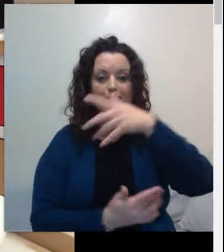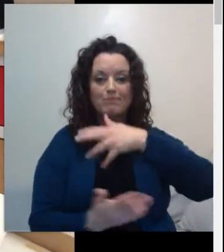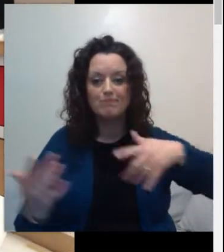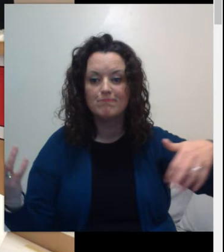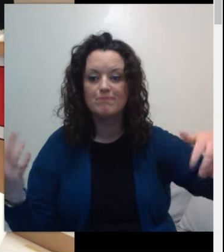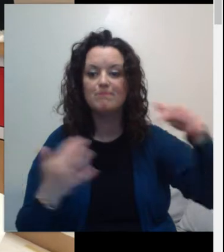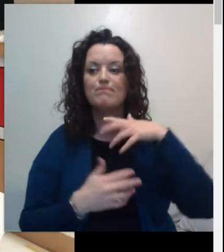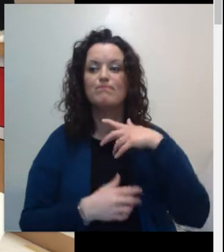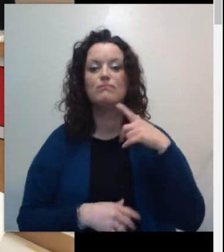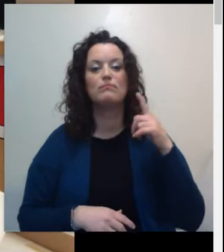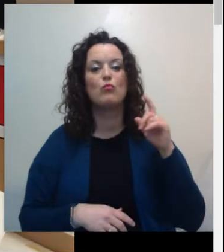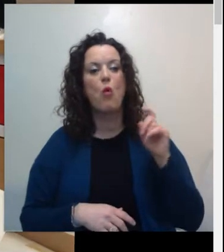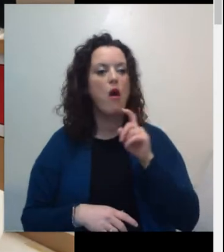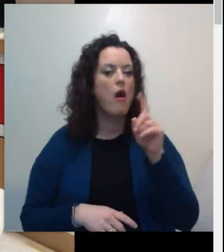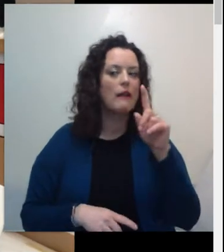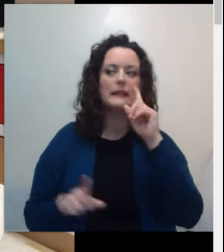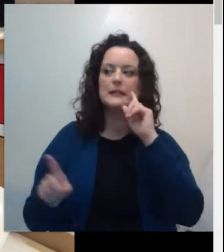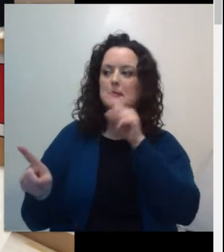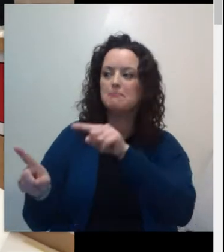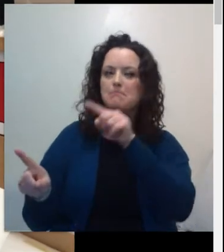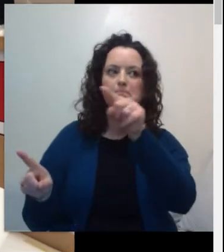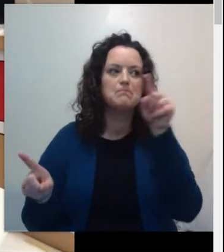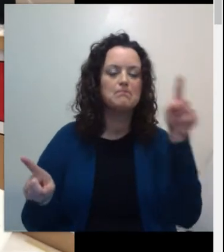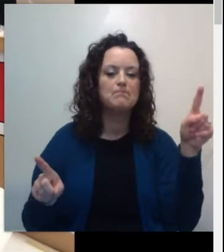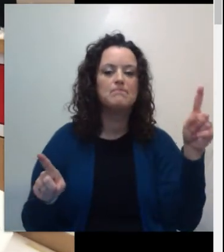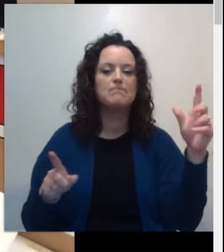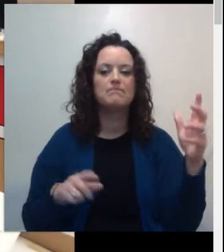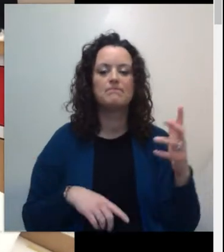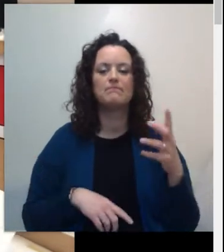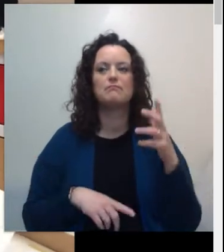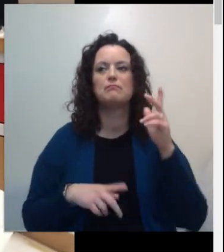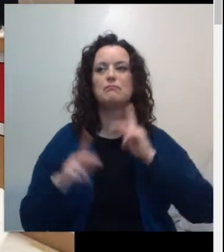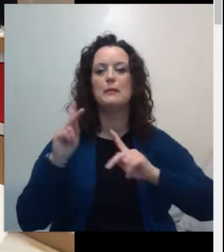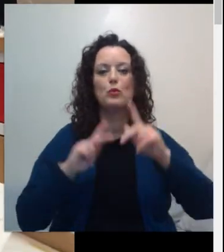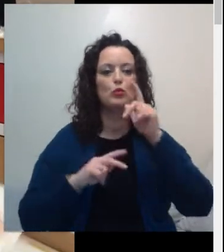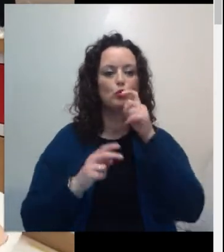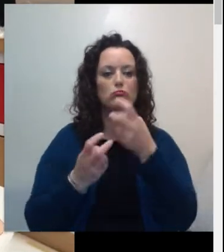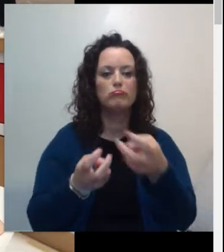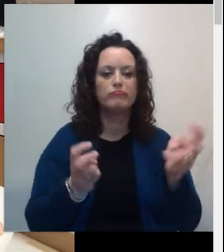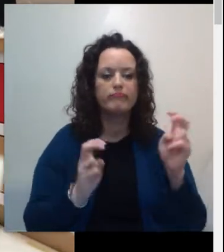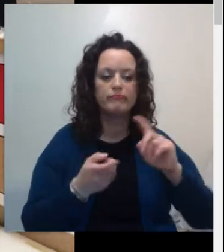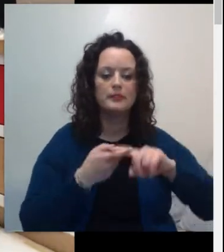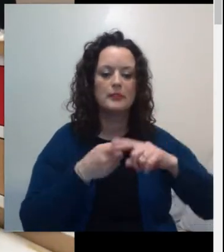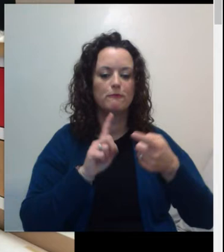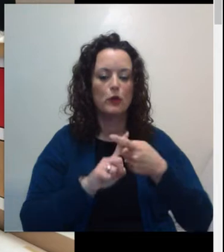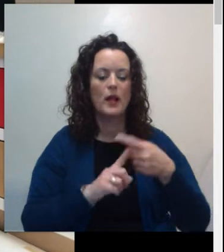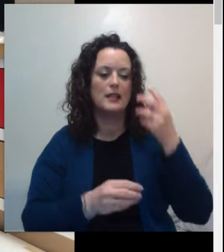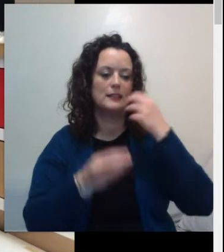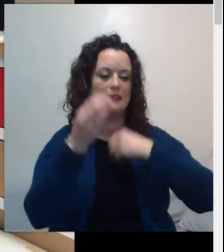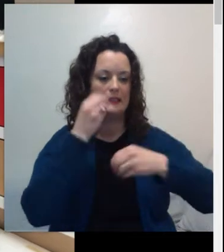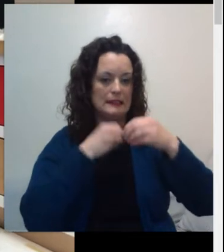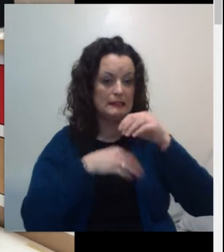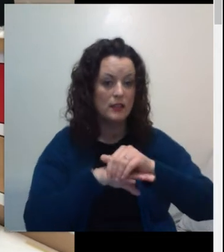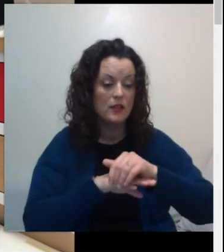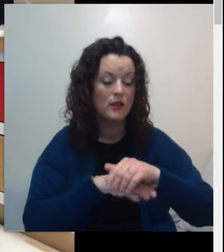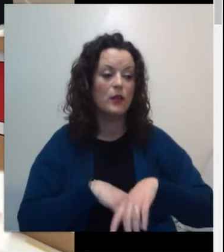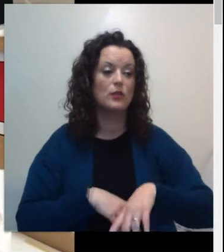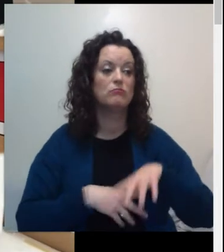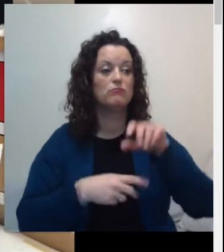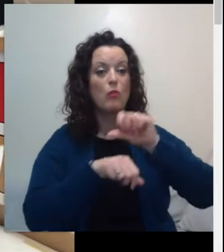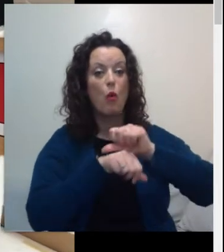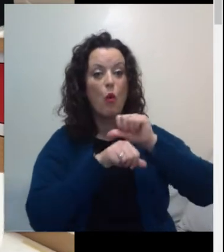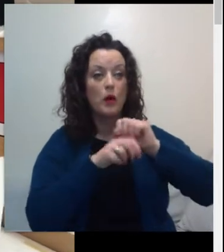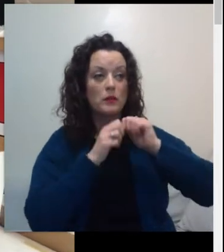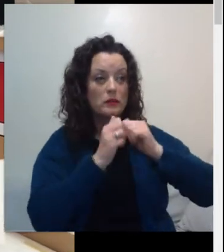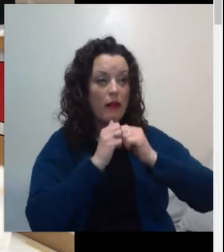my friends and that I have dinner with, that I call and that I work with. I wanted to make sure that many different types of